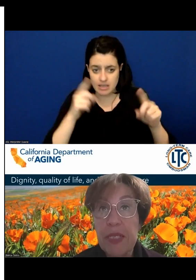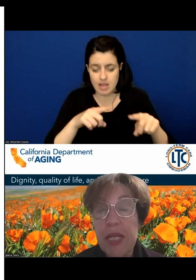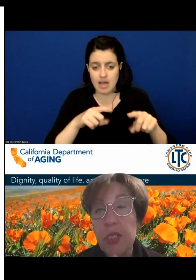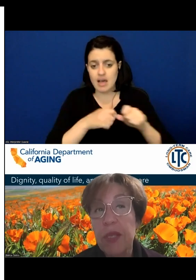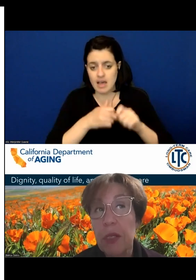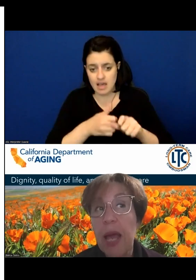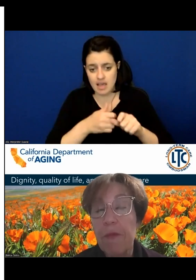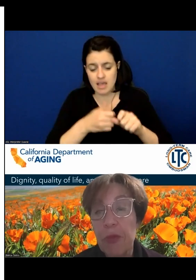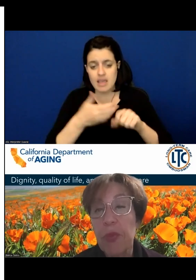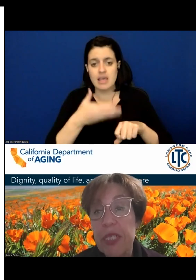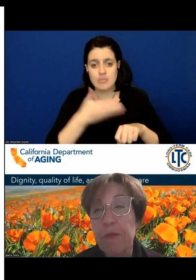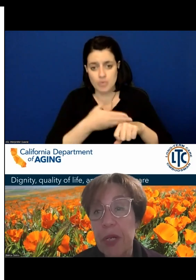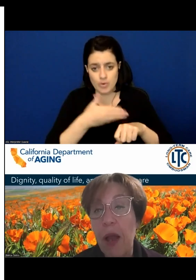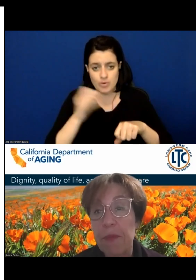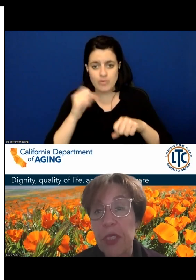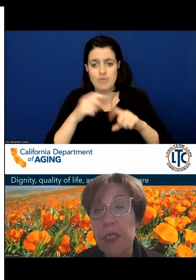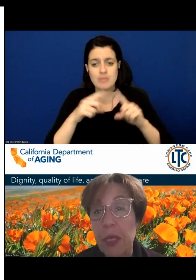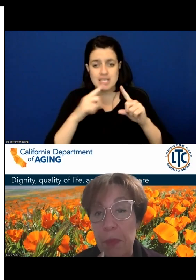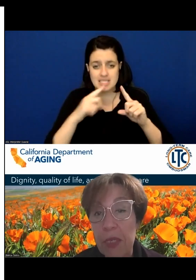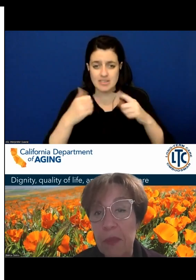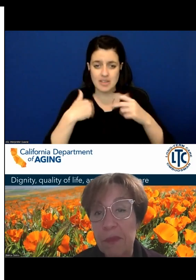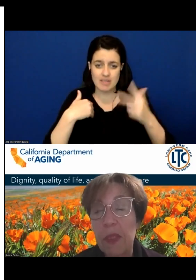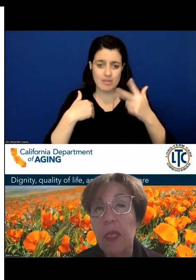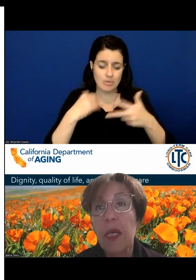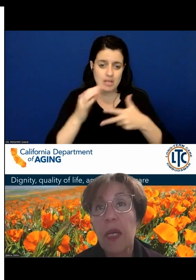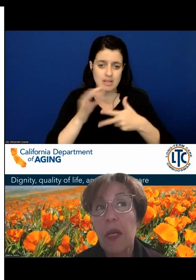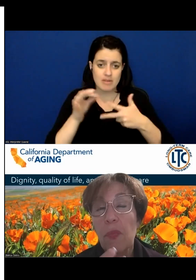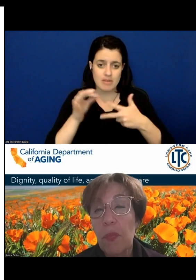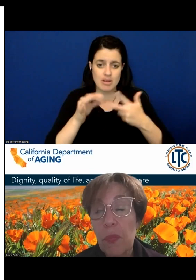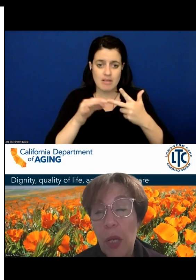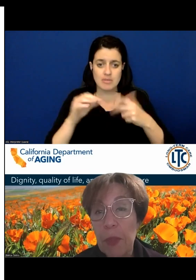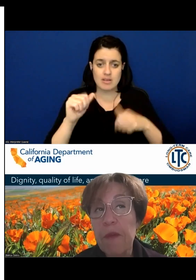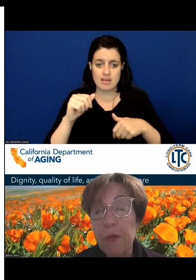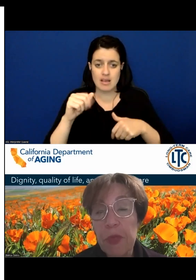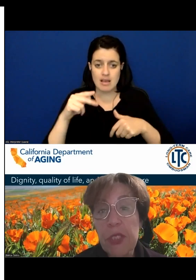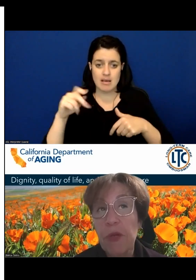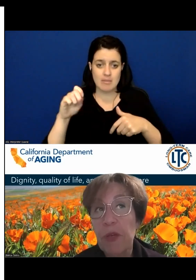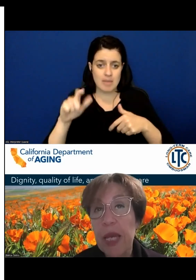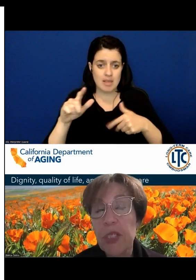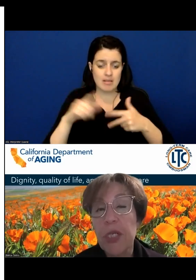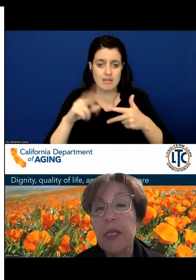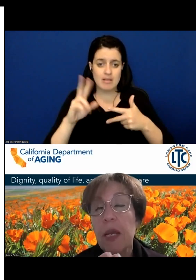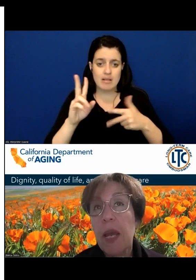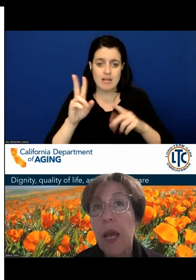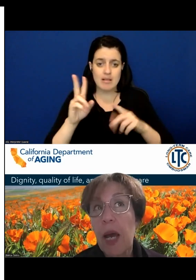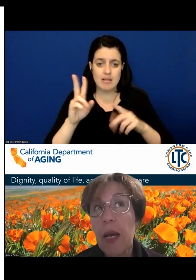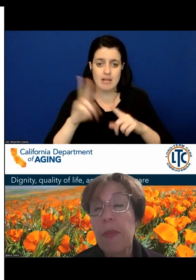but essentially they'll have three different options: appeal, apply for